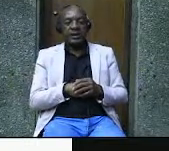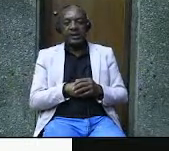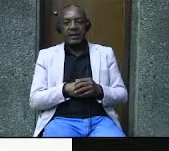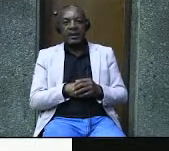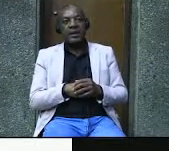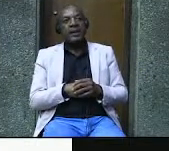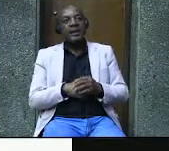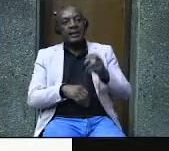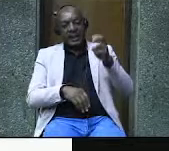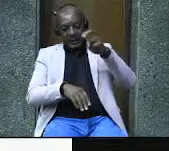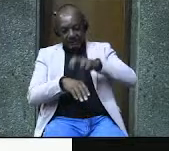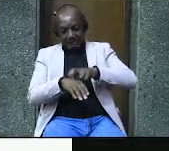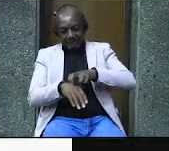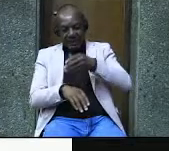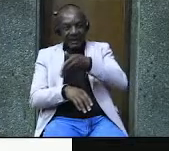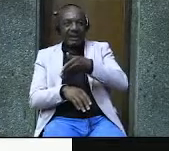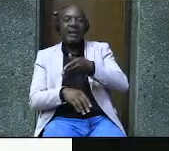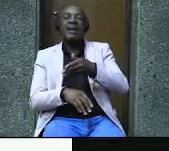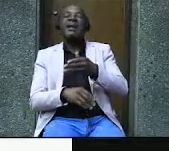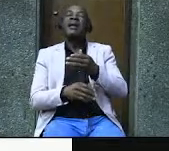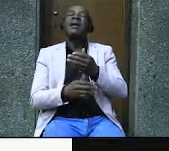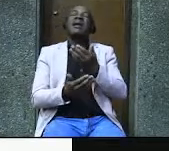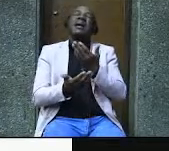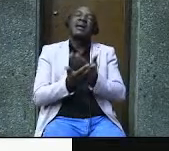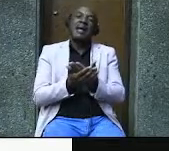be anything from zero